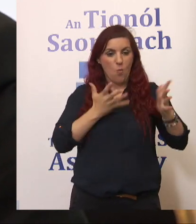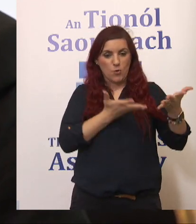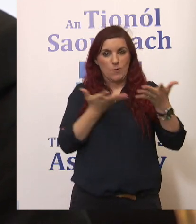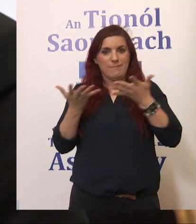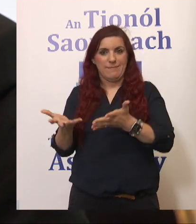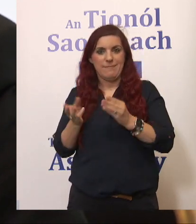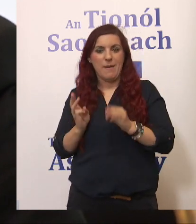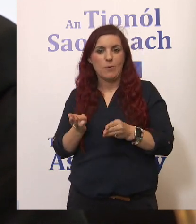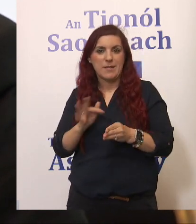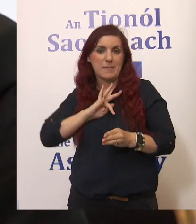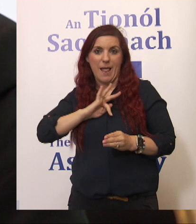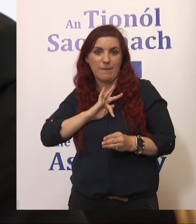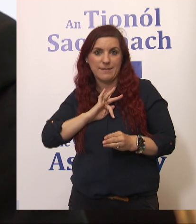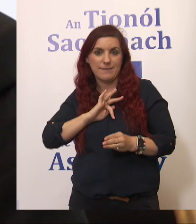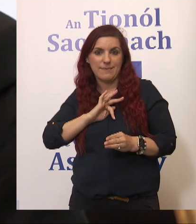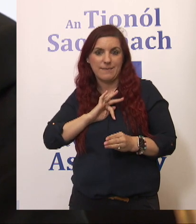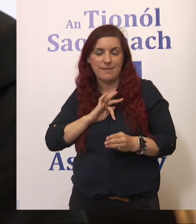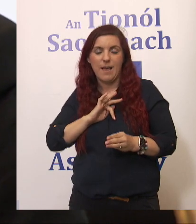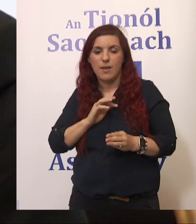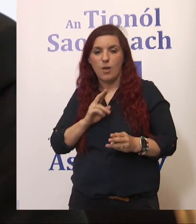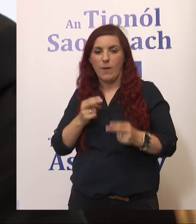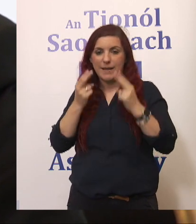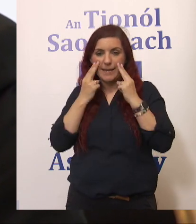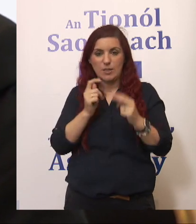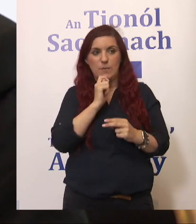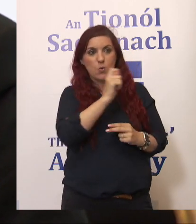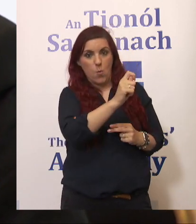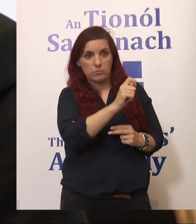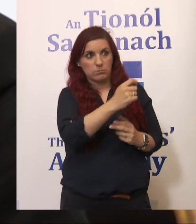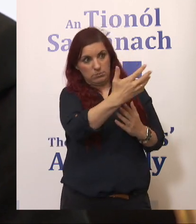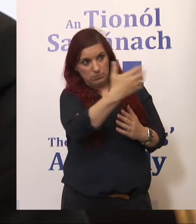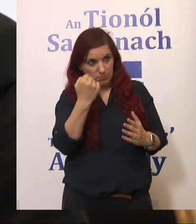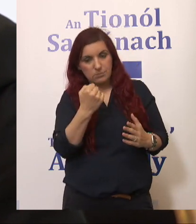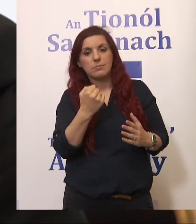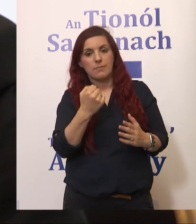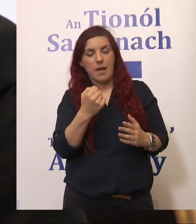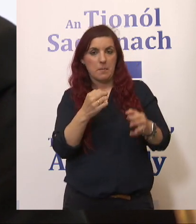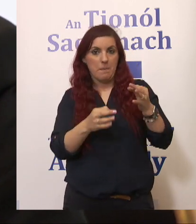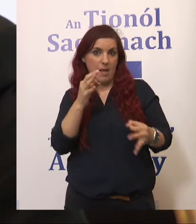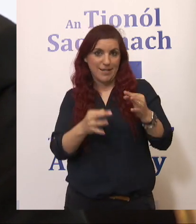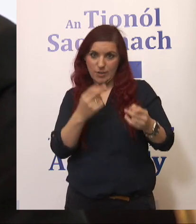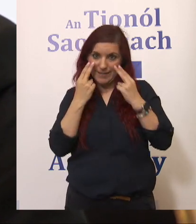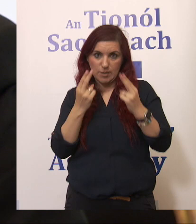on their own bat. It'll require, you know, a sustained political will to do it, you know.